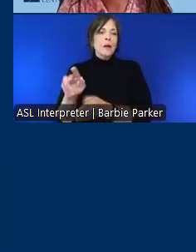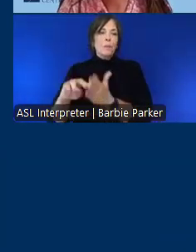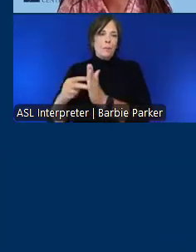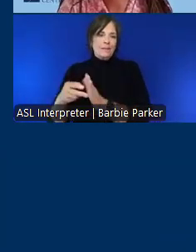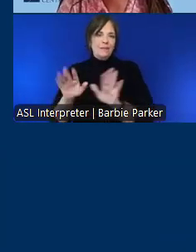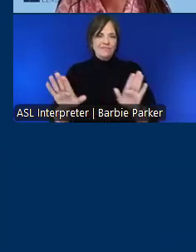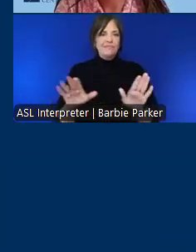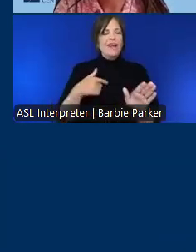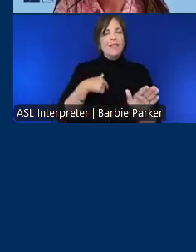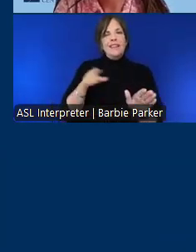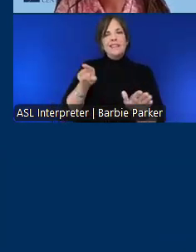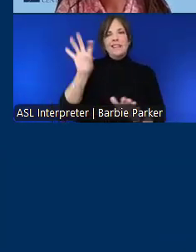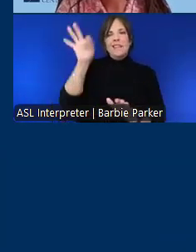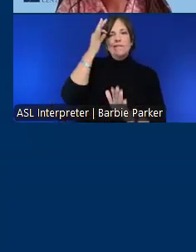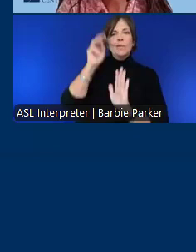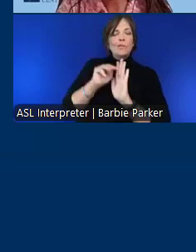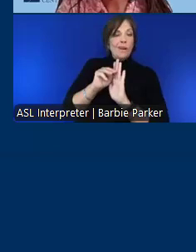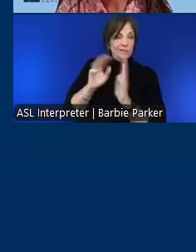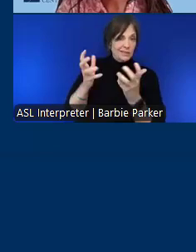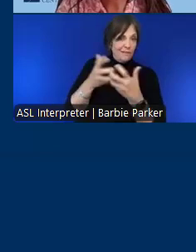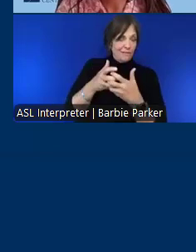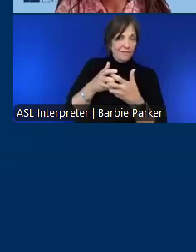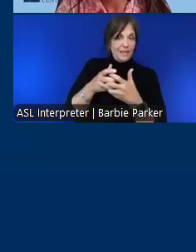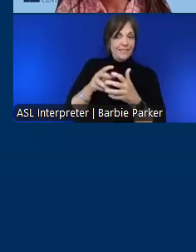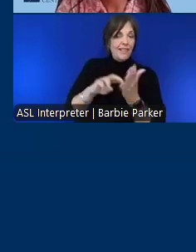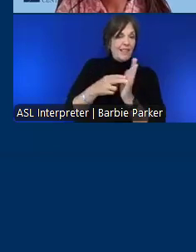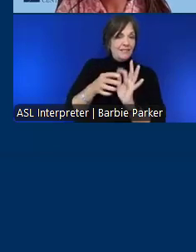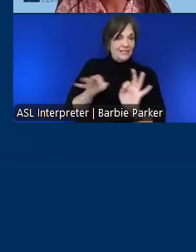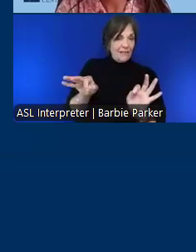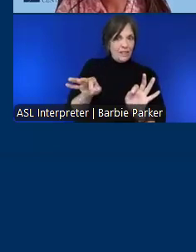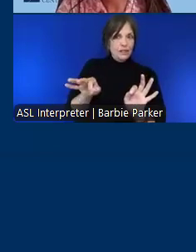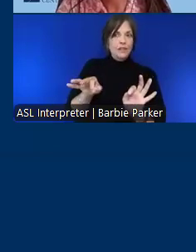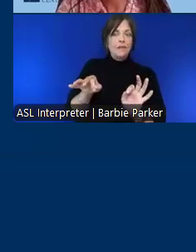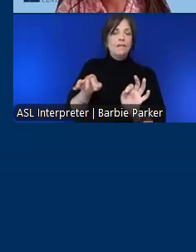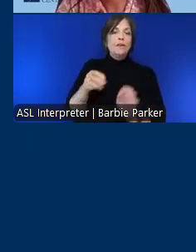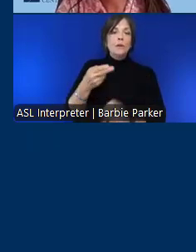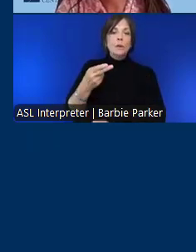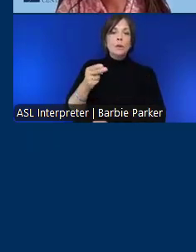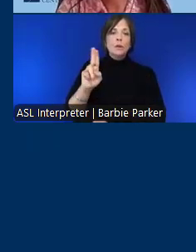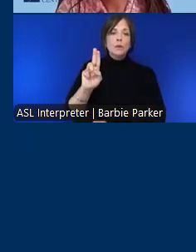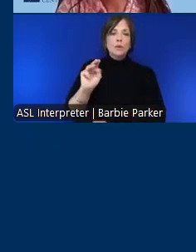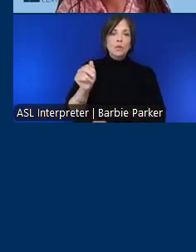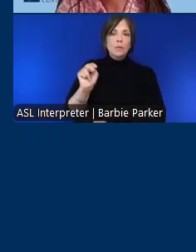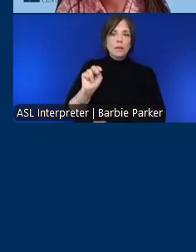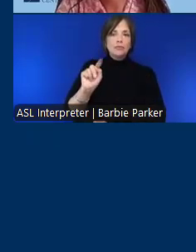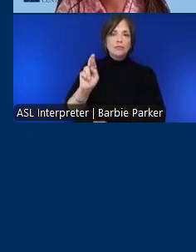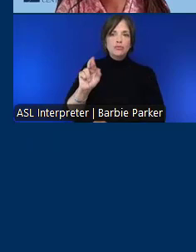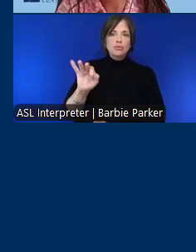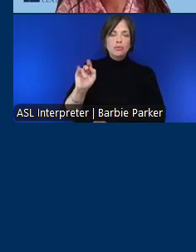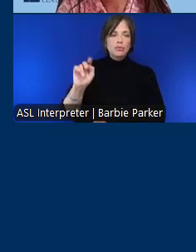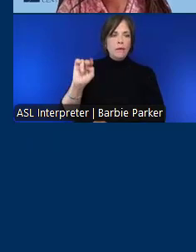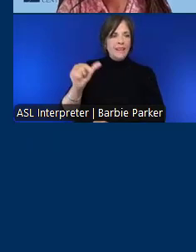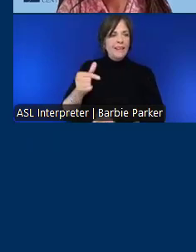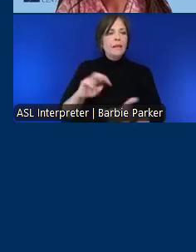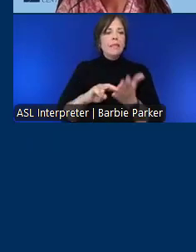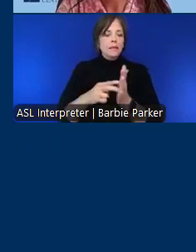human trafficking. So as some of you guys may know, human trafficking occurs when the perpetrator, often referred to as a